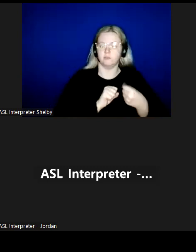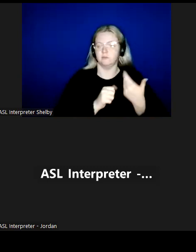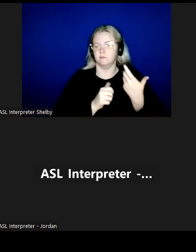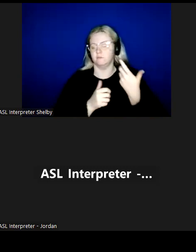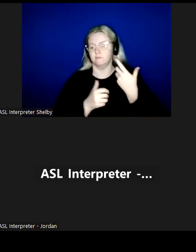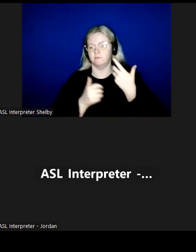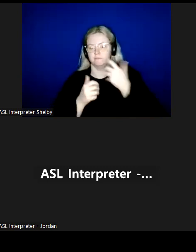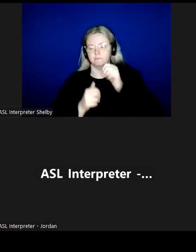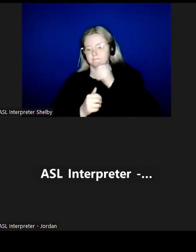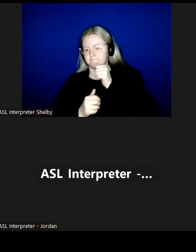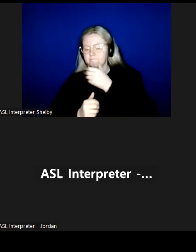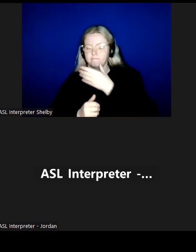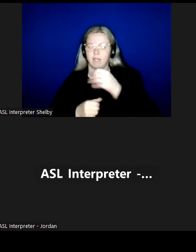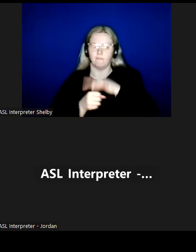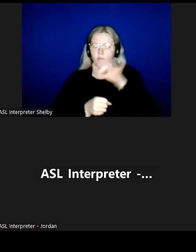health.